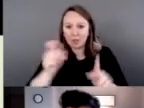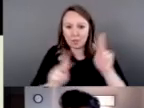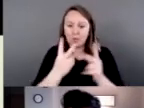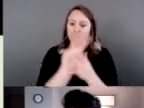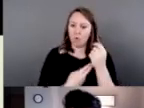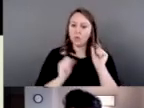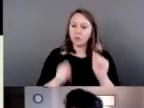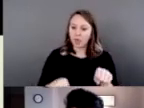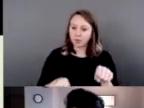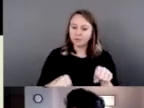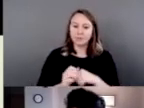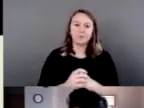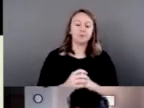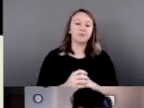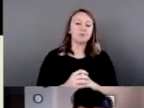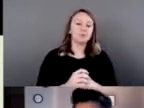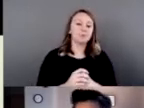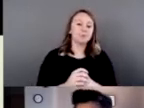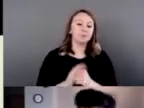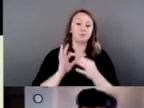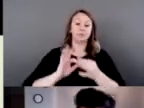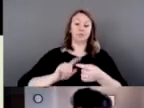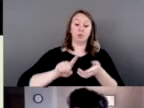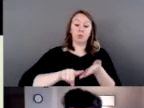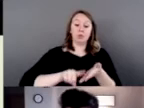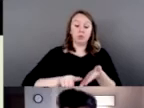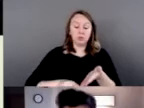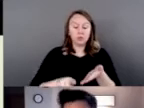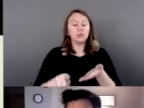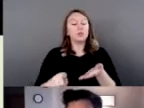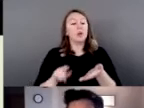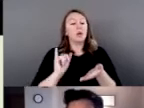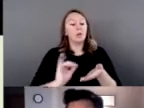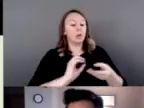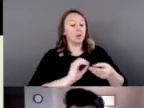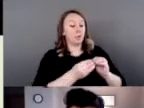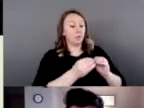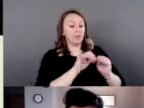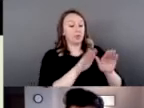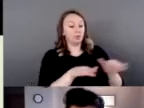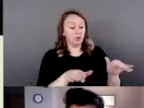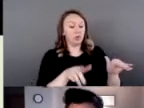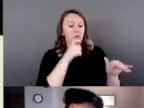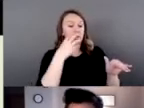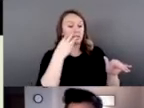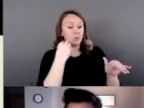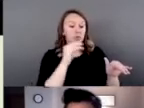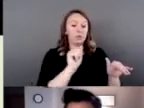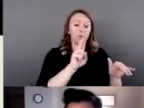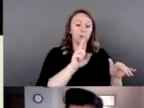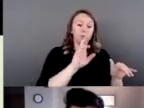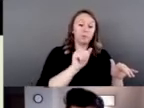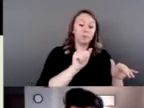According to the research, there is high amounts of children who are exposed to some type of abuse or violence,